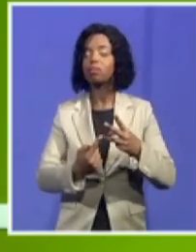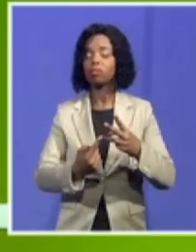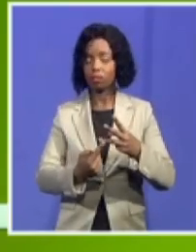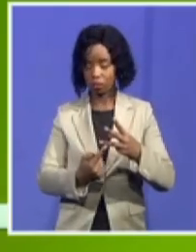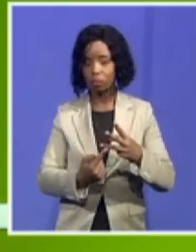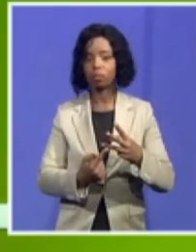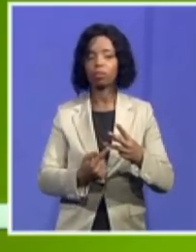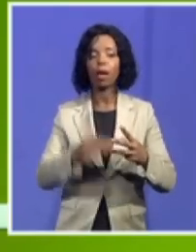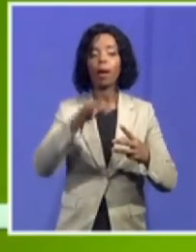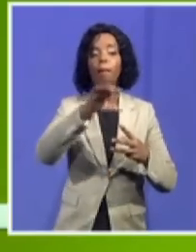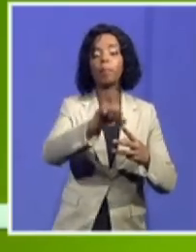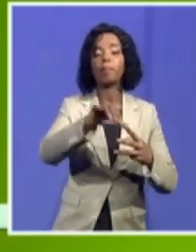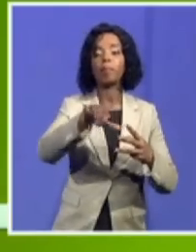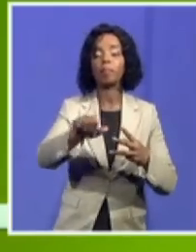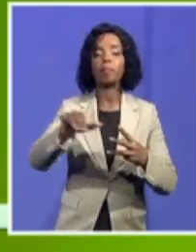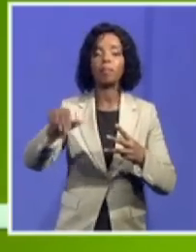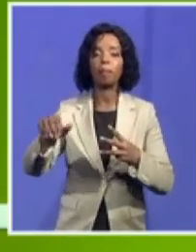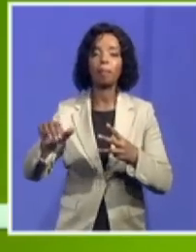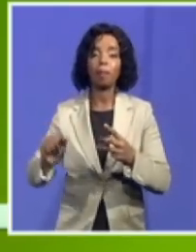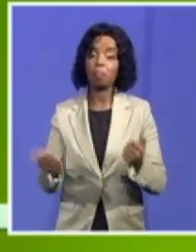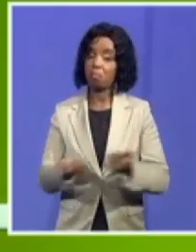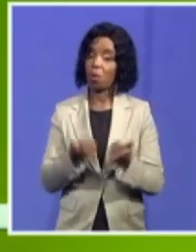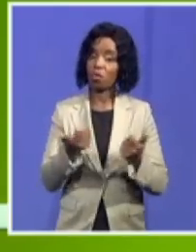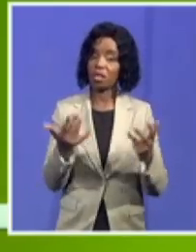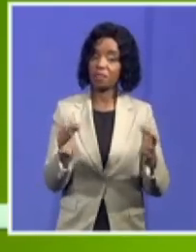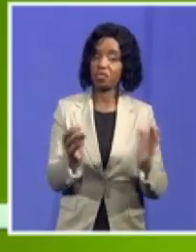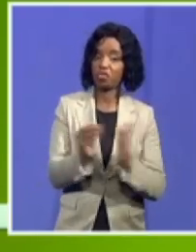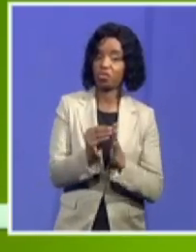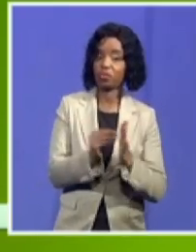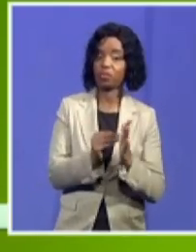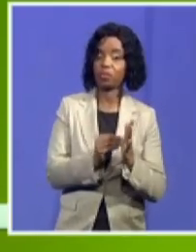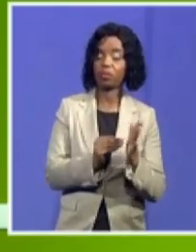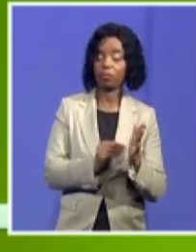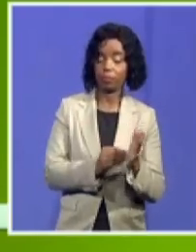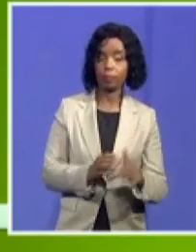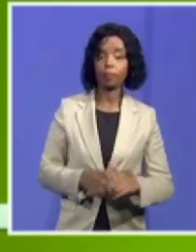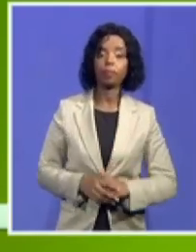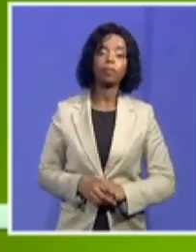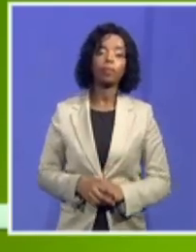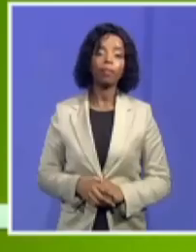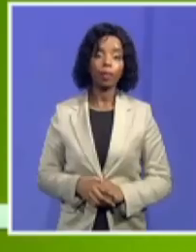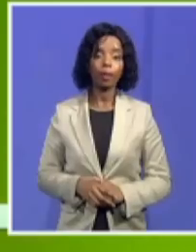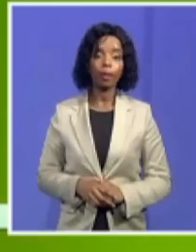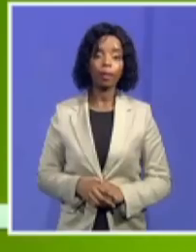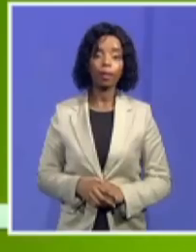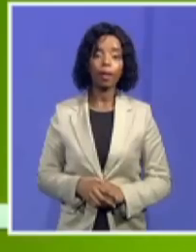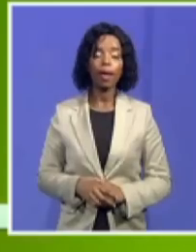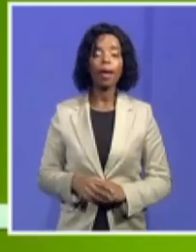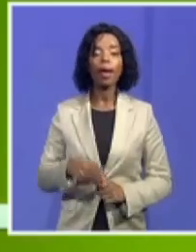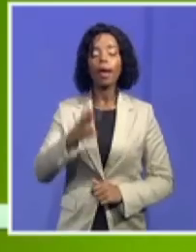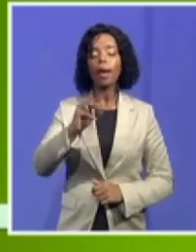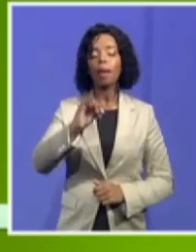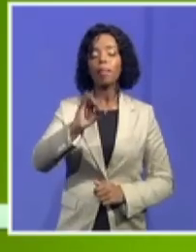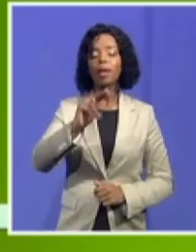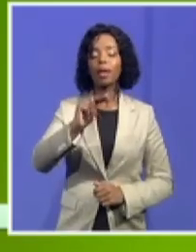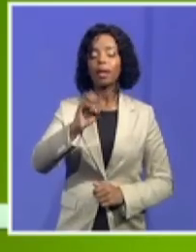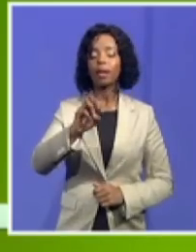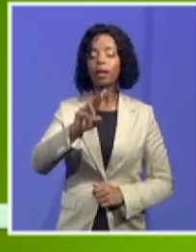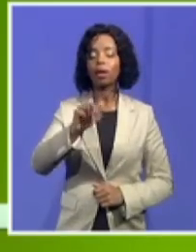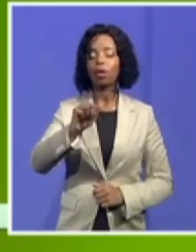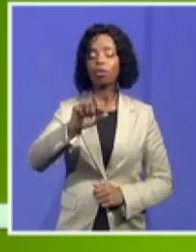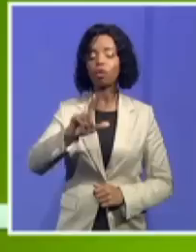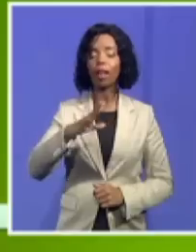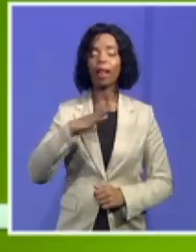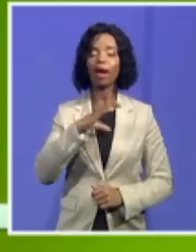recorded. We value our ongoing collaboration with the Minerals Council South Africa